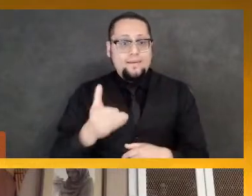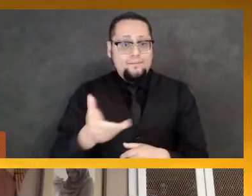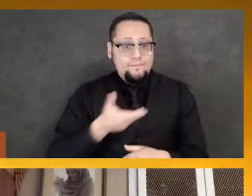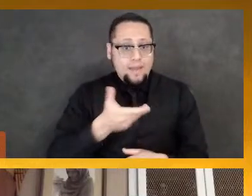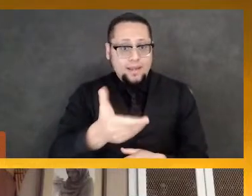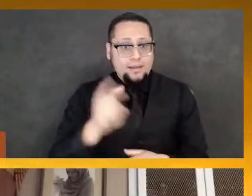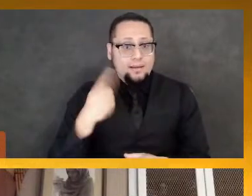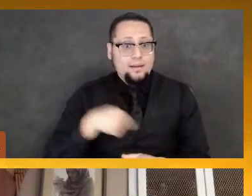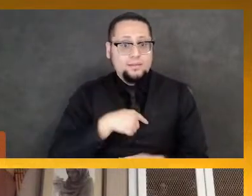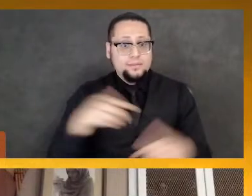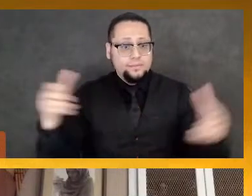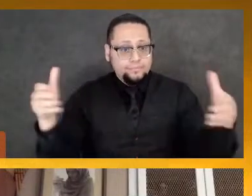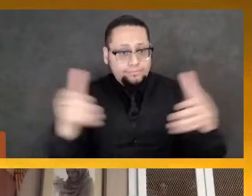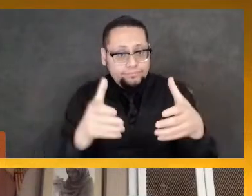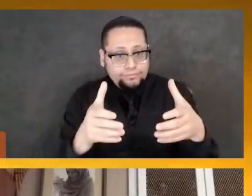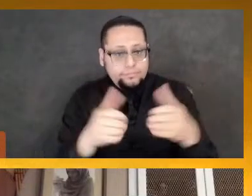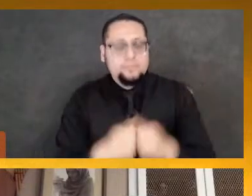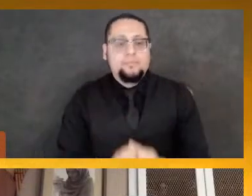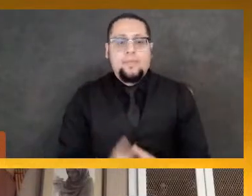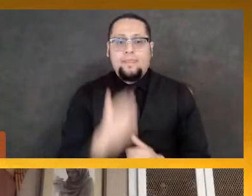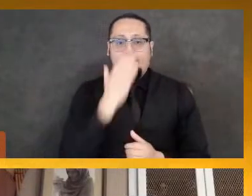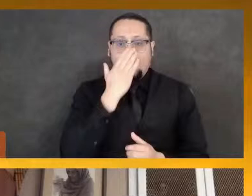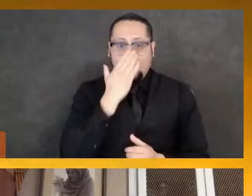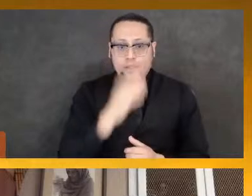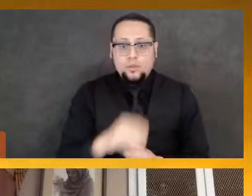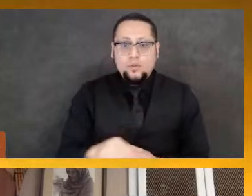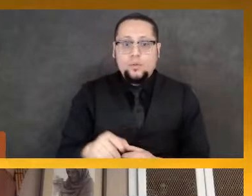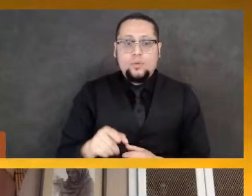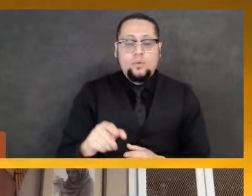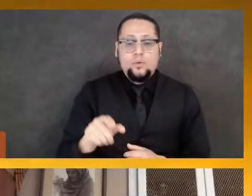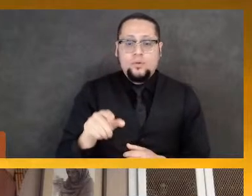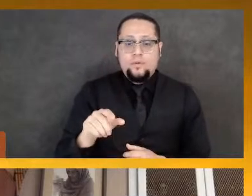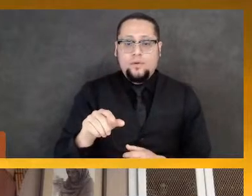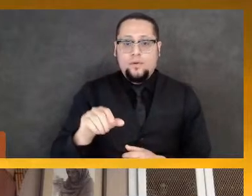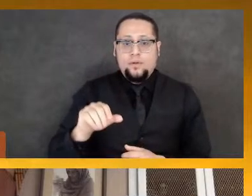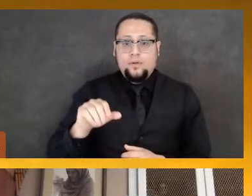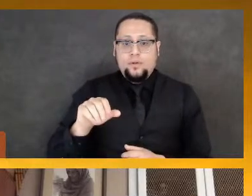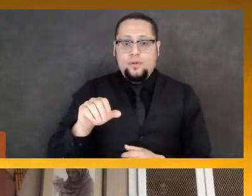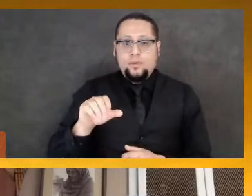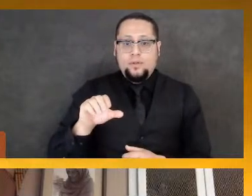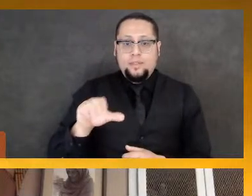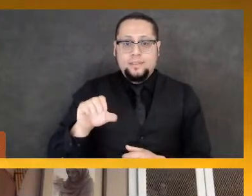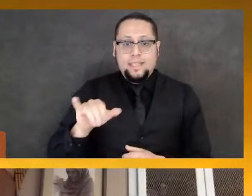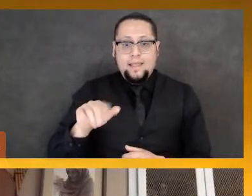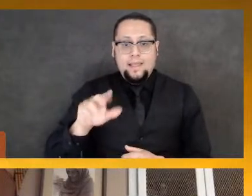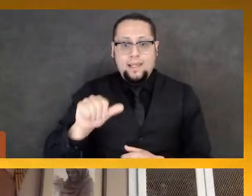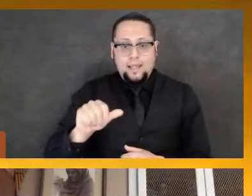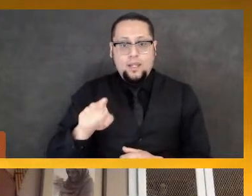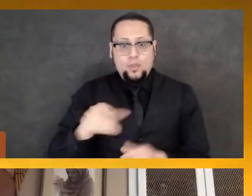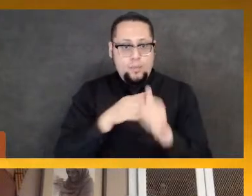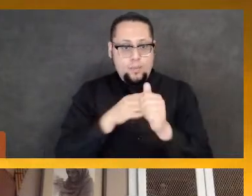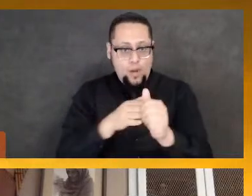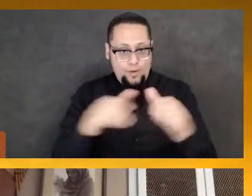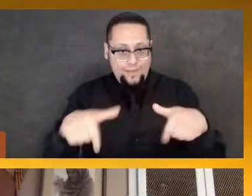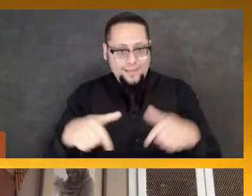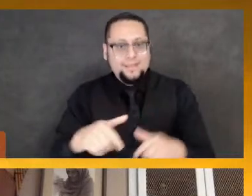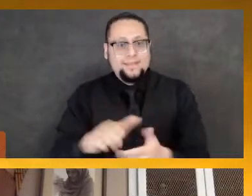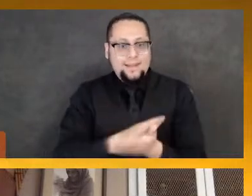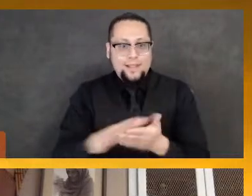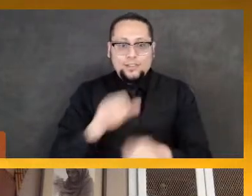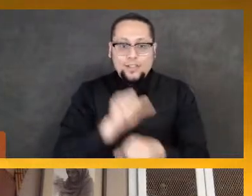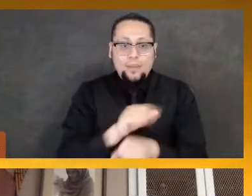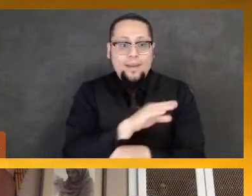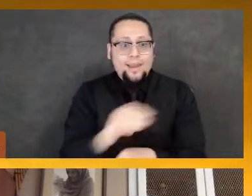part of this. Thank you, Selena, for being the moderator. I really appreciate it. You did a really nice job. And thank you